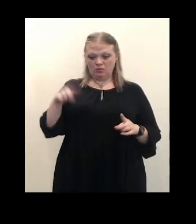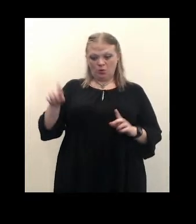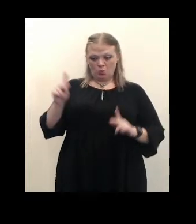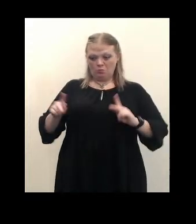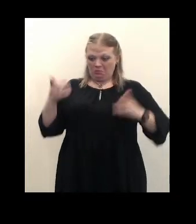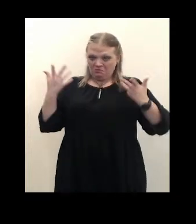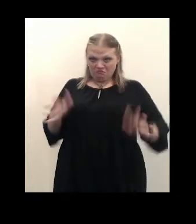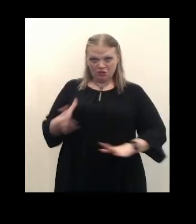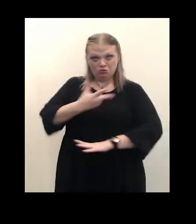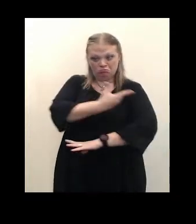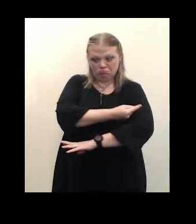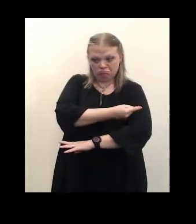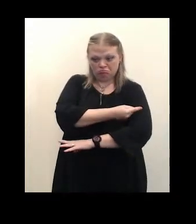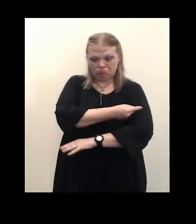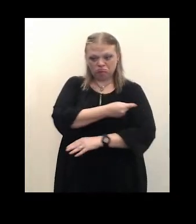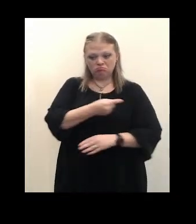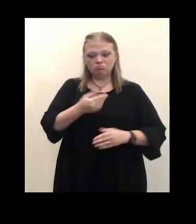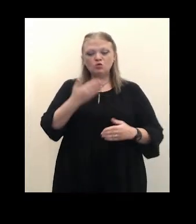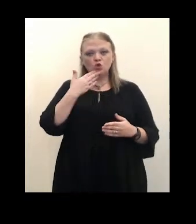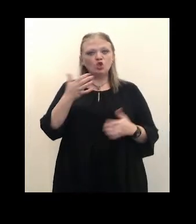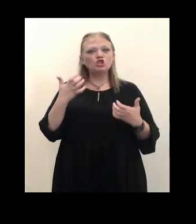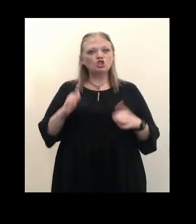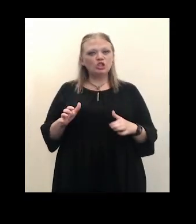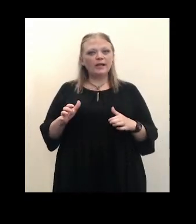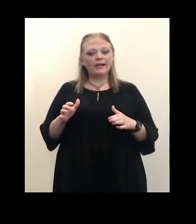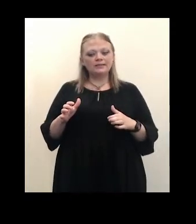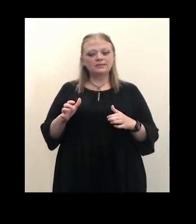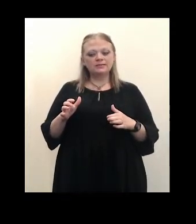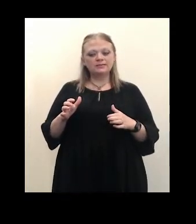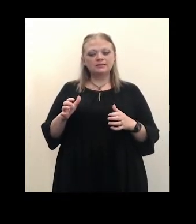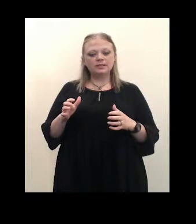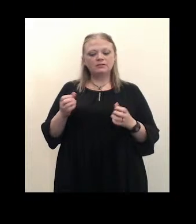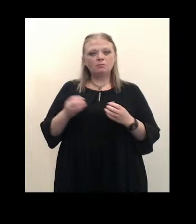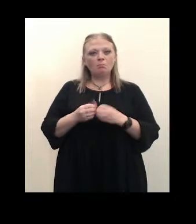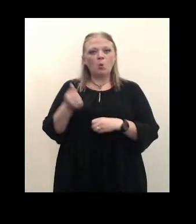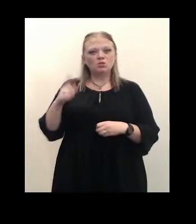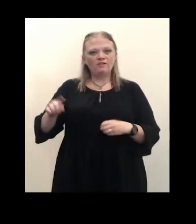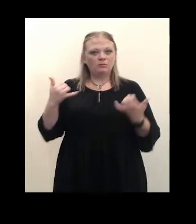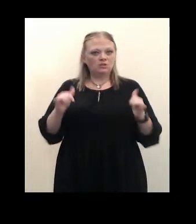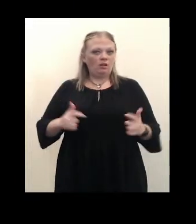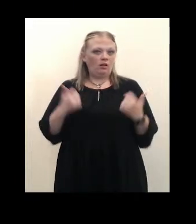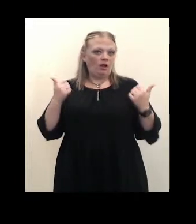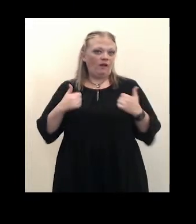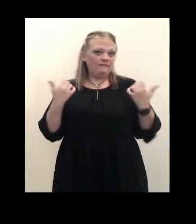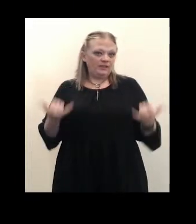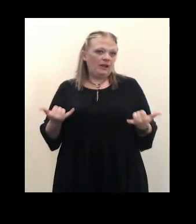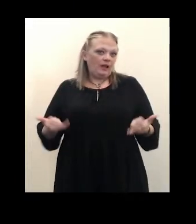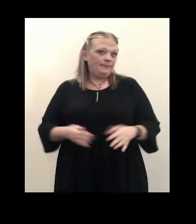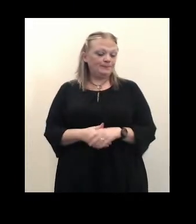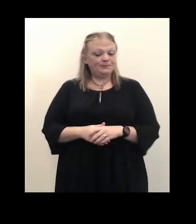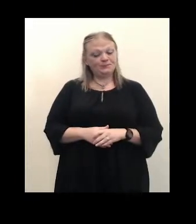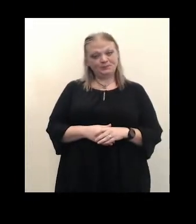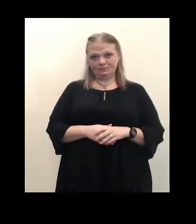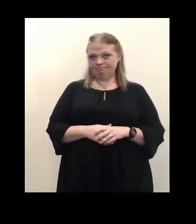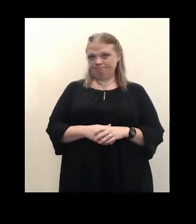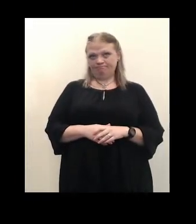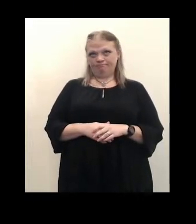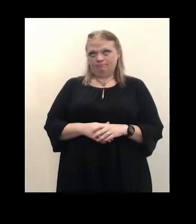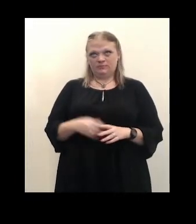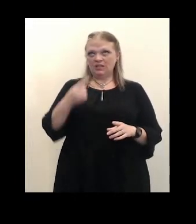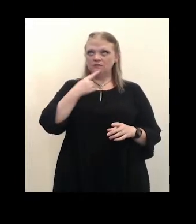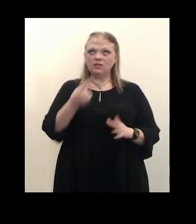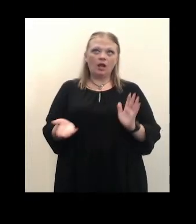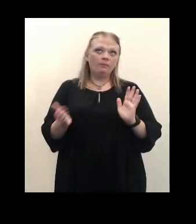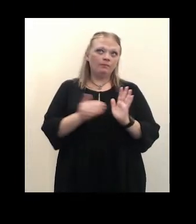there's a very good chance a good portion of them, a high portion of them, would be alive today. So I've said it before, I'll say it